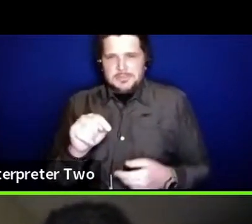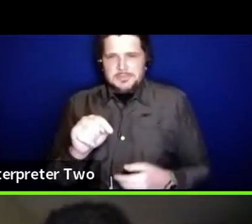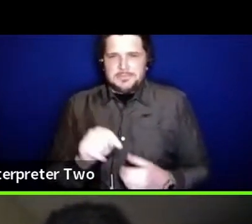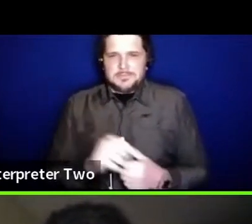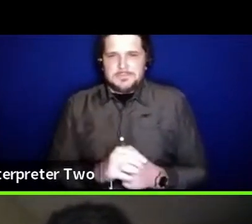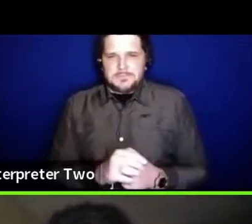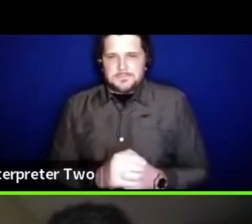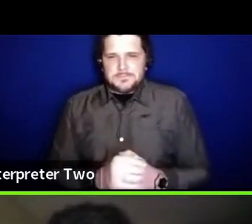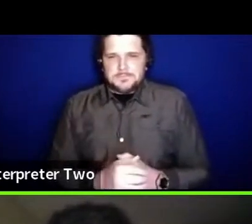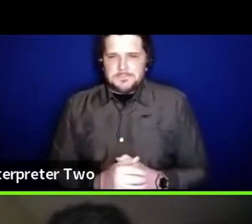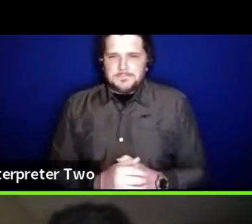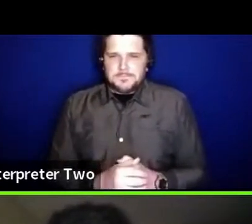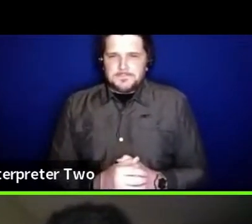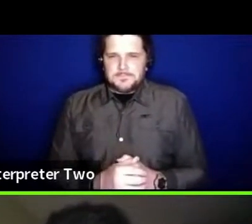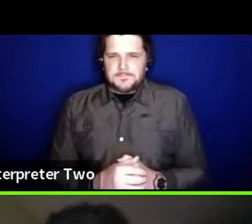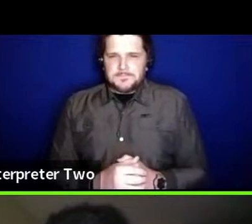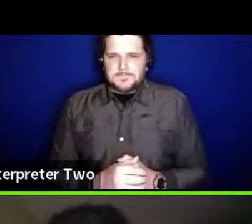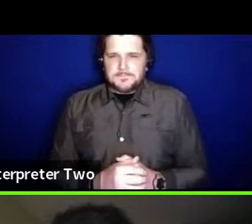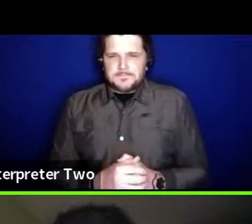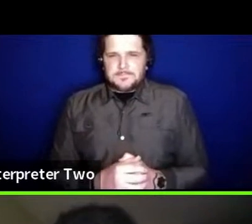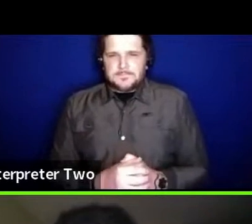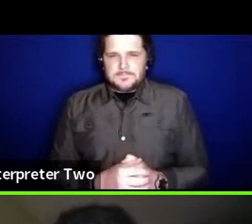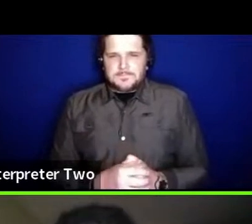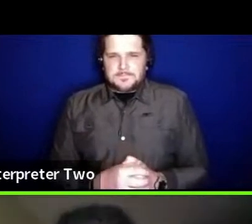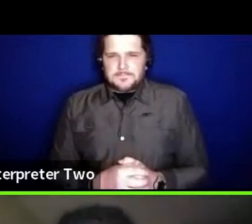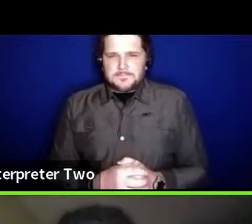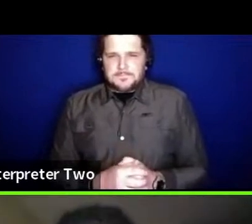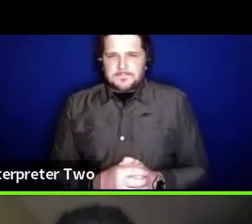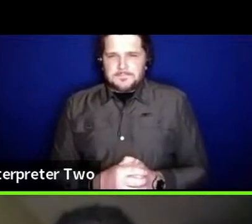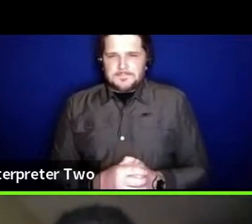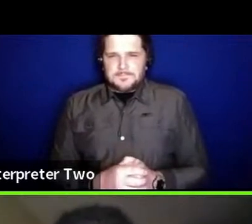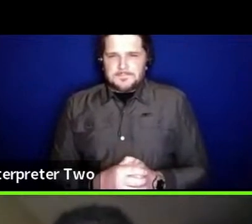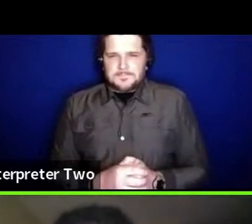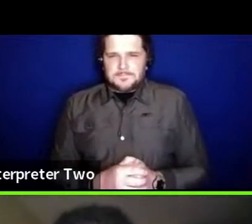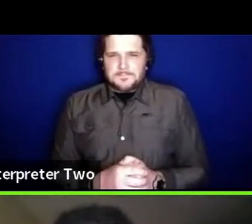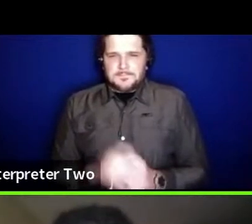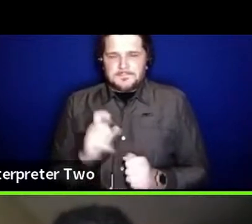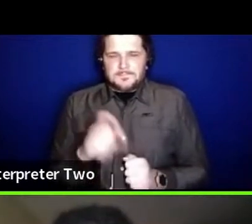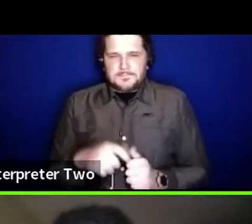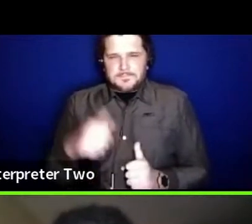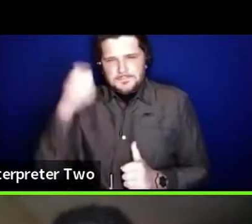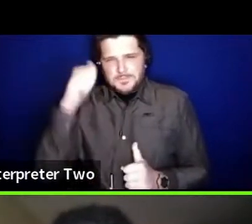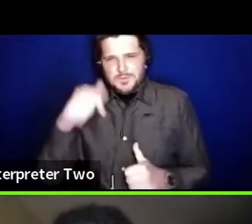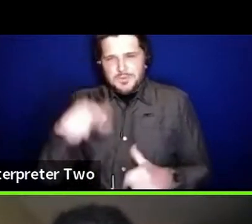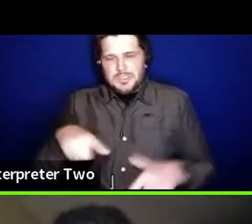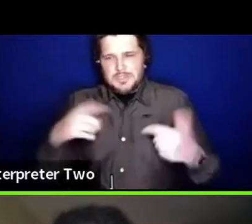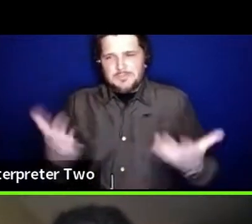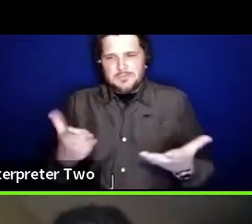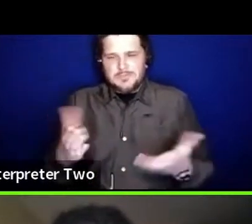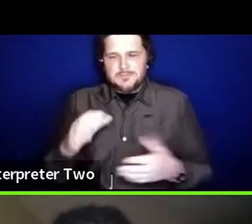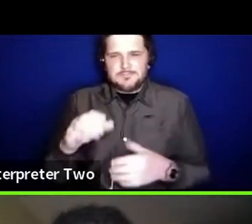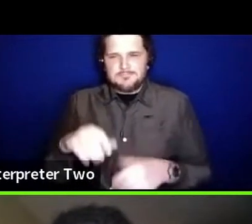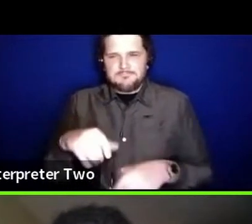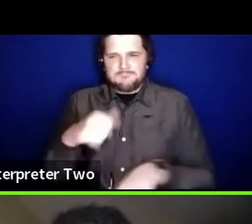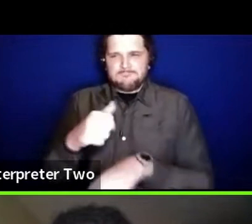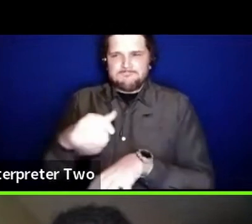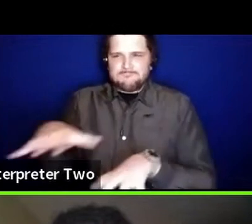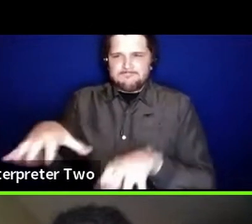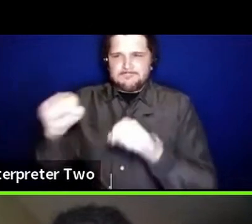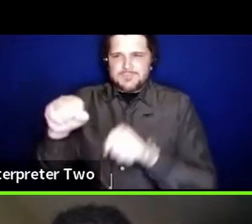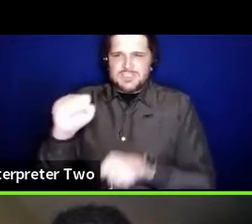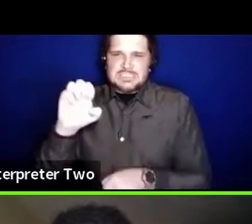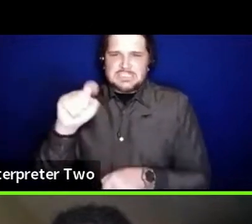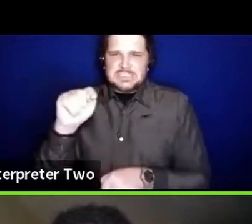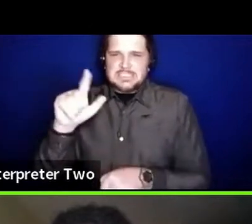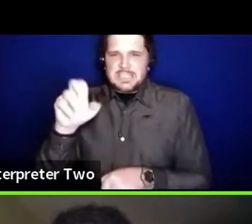yeah, so like, I don't know, like, we have to remember that we live in a settler colony under a regime